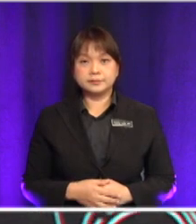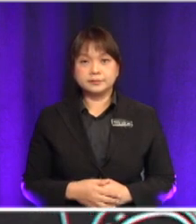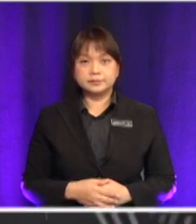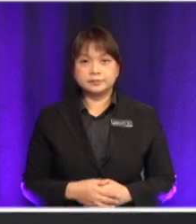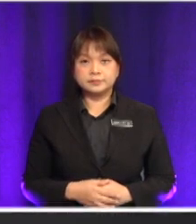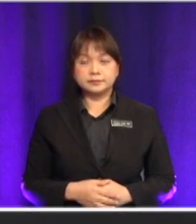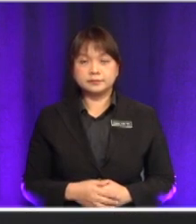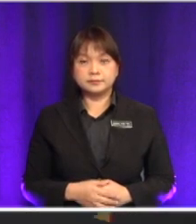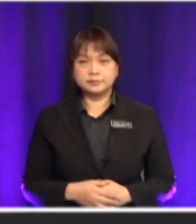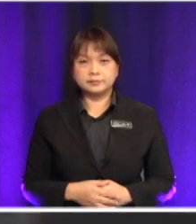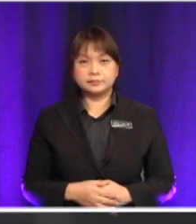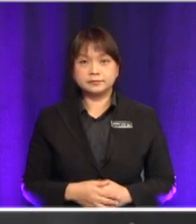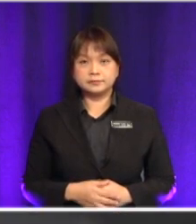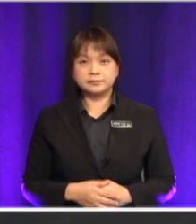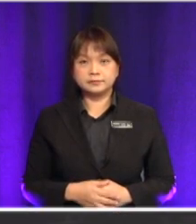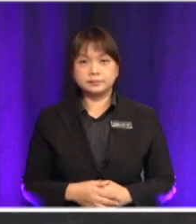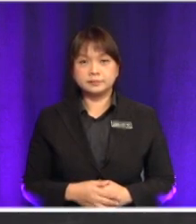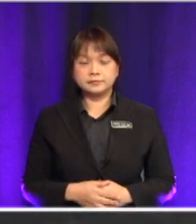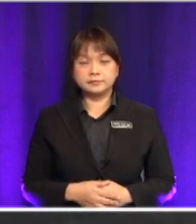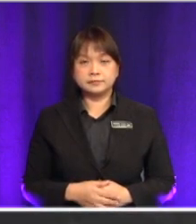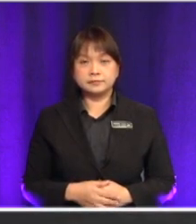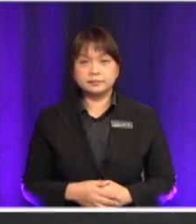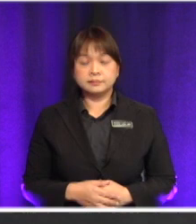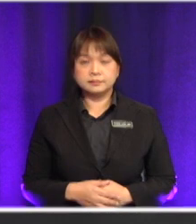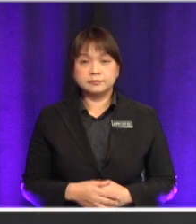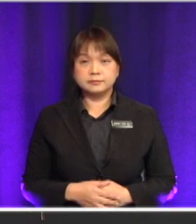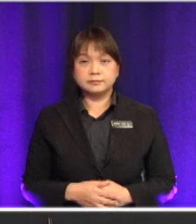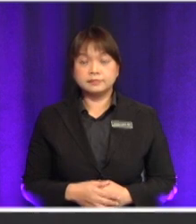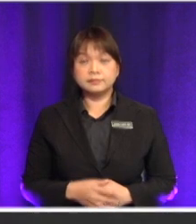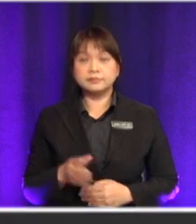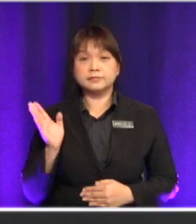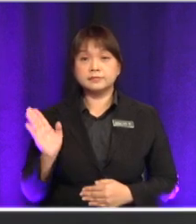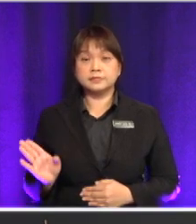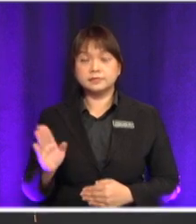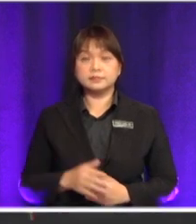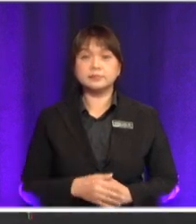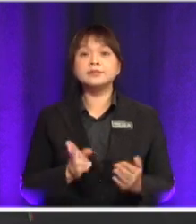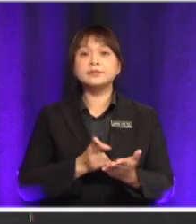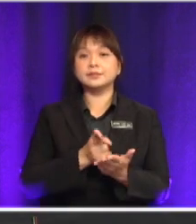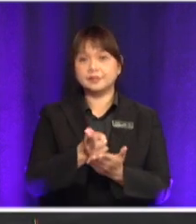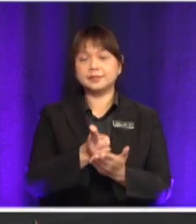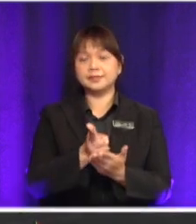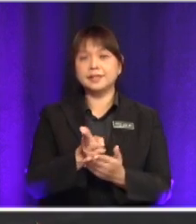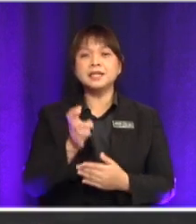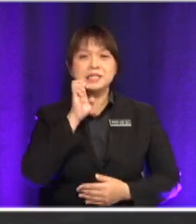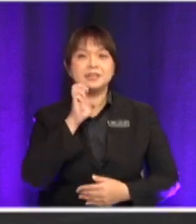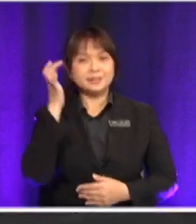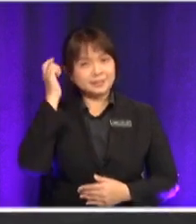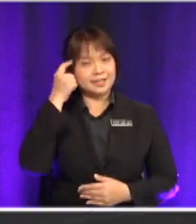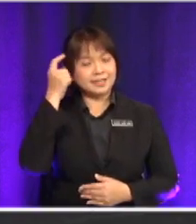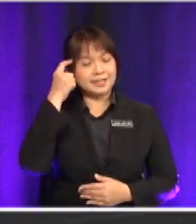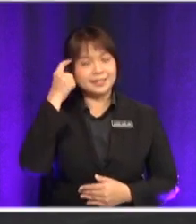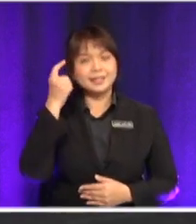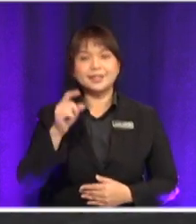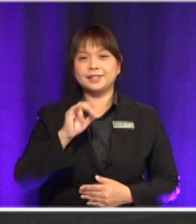person. Yes, Alicia. Yeah. The class monitor. Your thoughts? Honestly, I'd feel more safe. All right. You